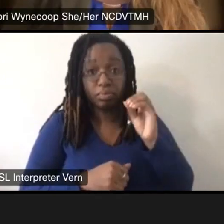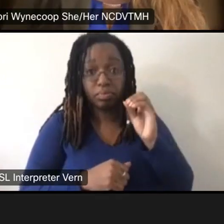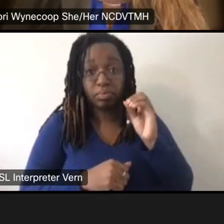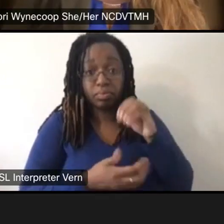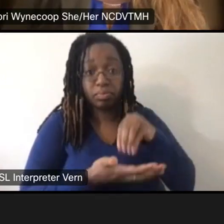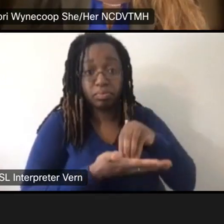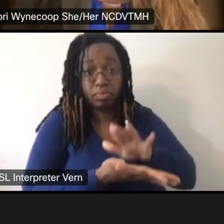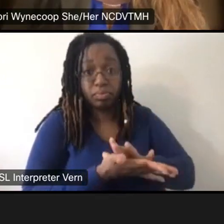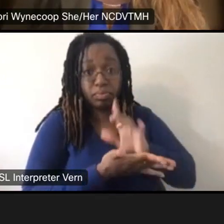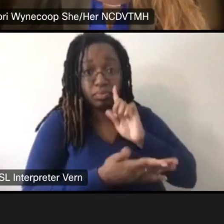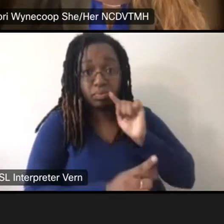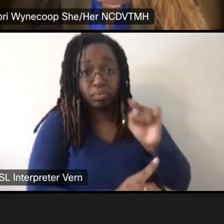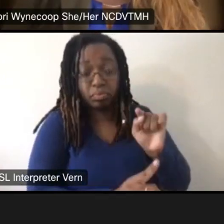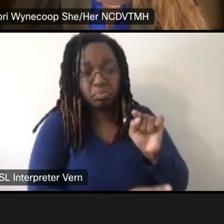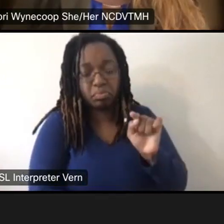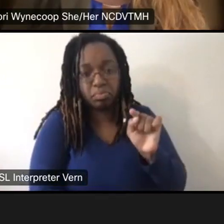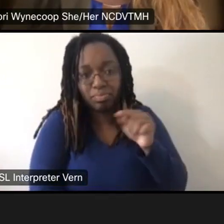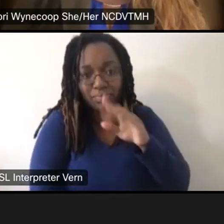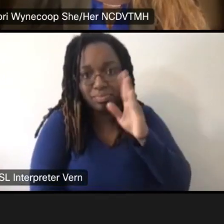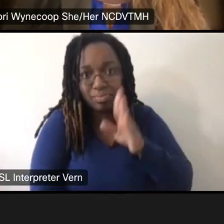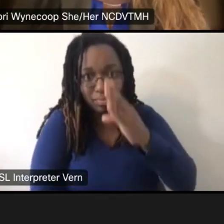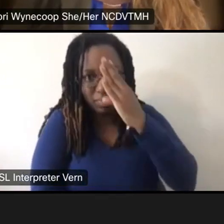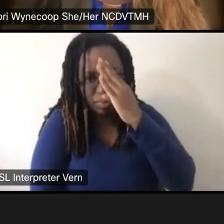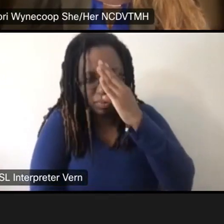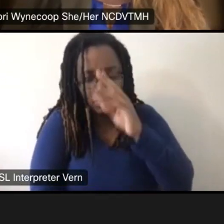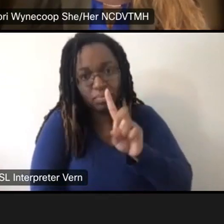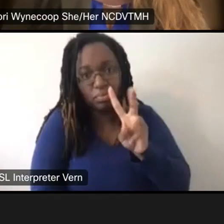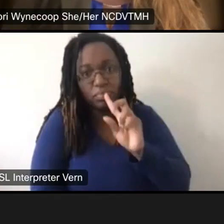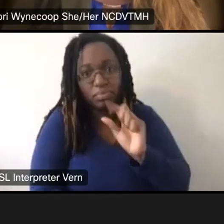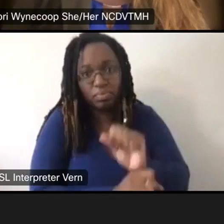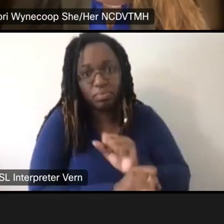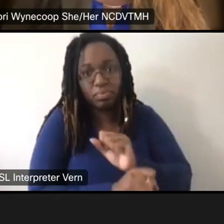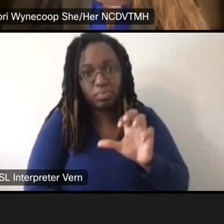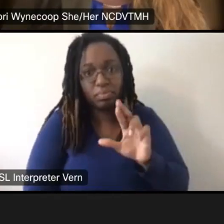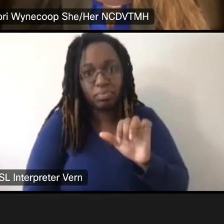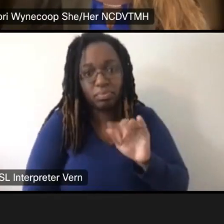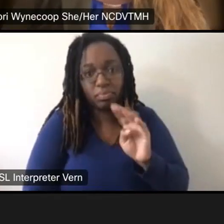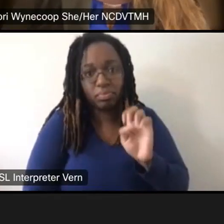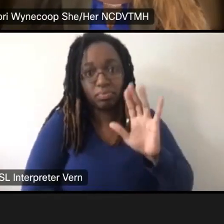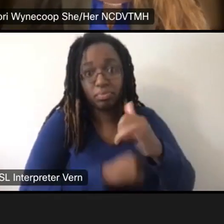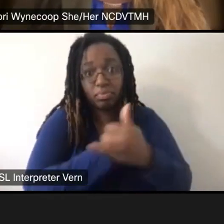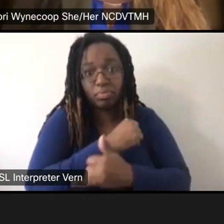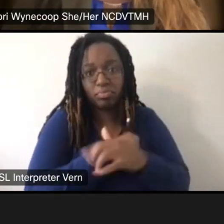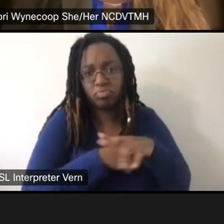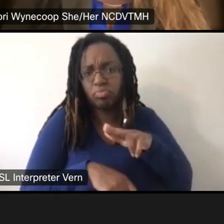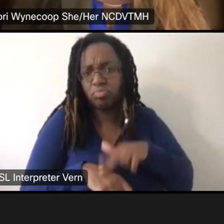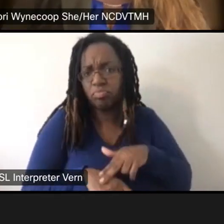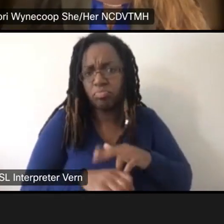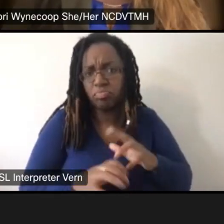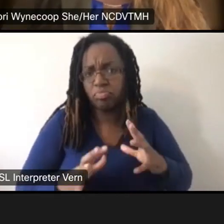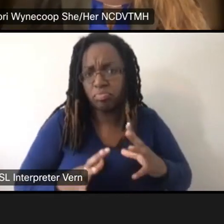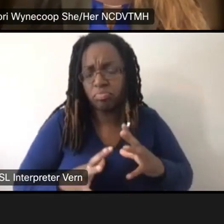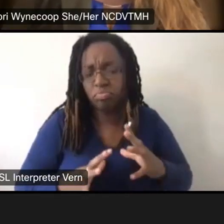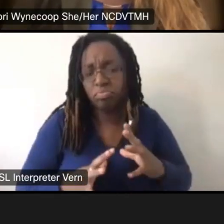who never knew that, domestic violence was a crime, Mm, in their country mm, where they were native to.